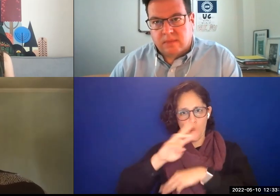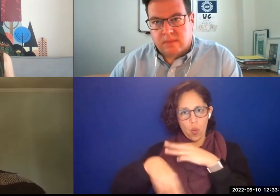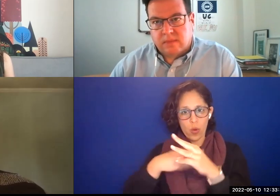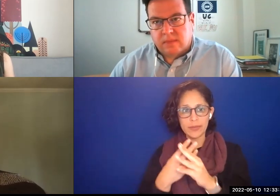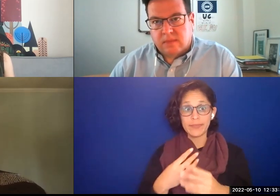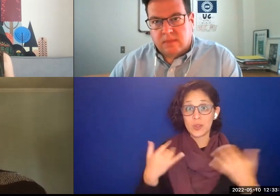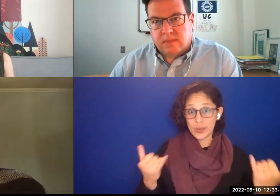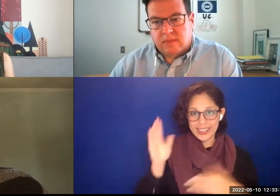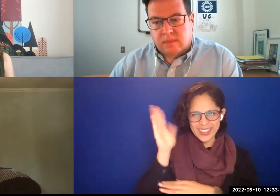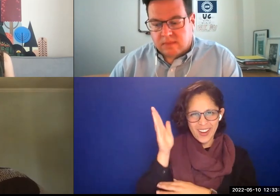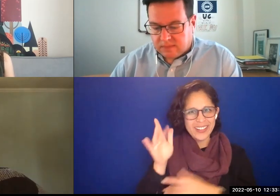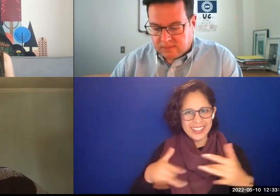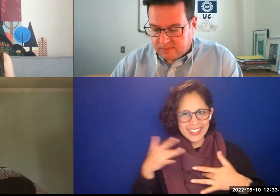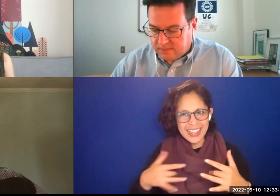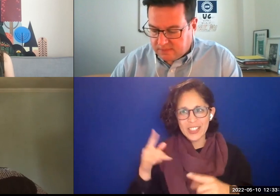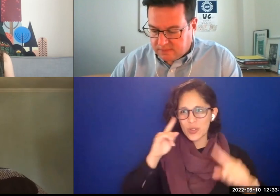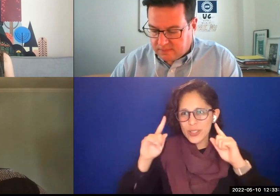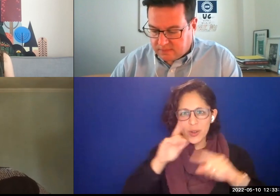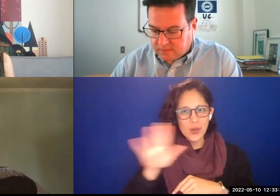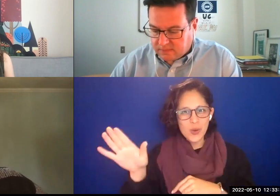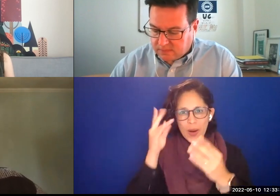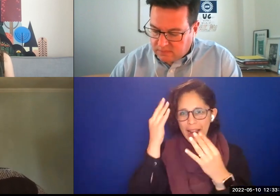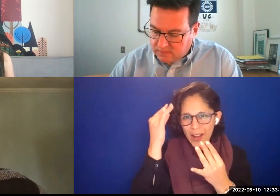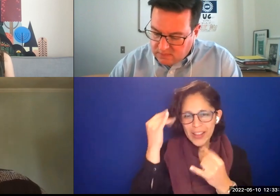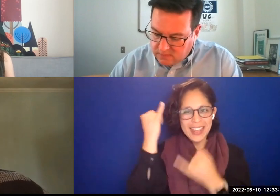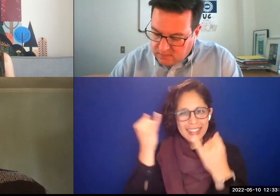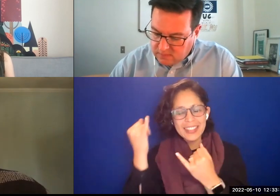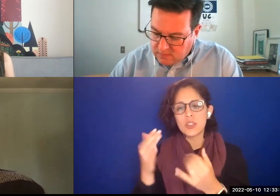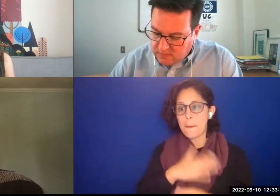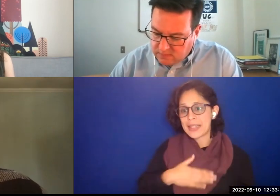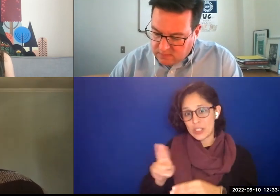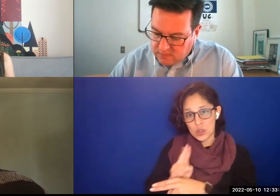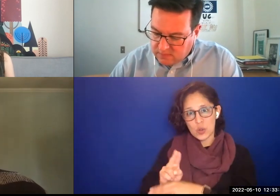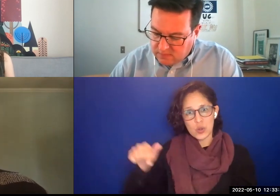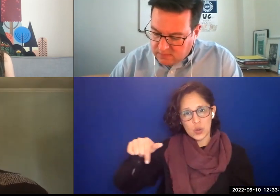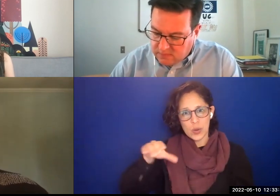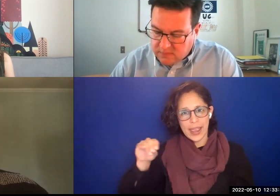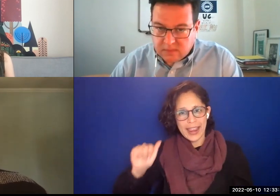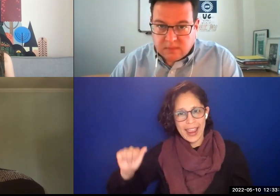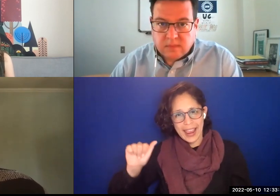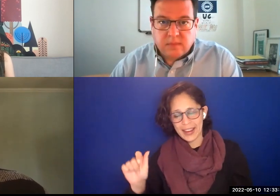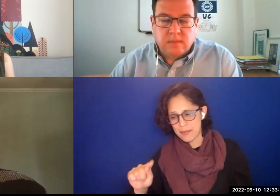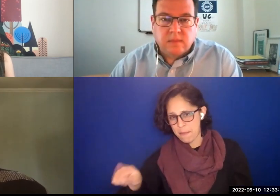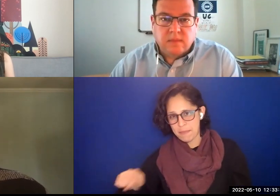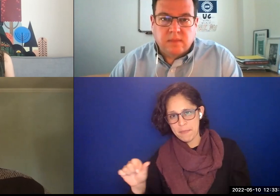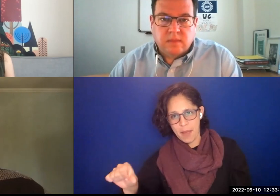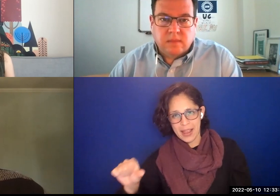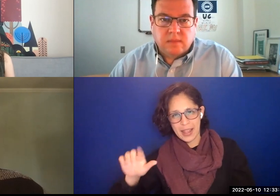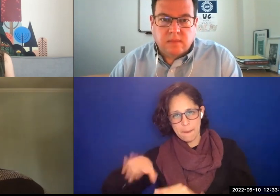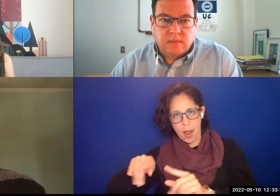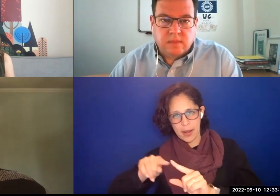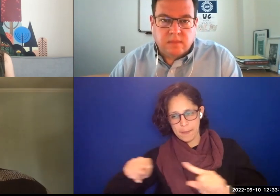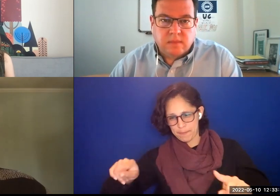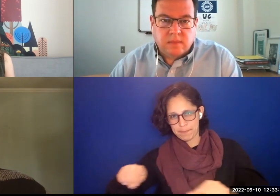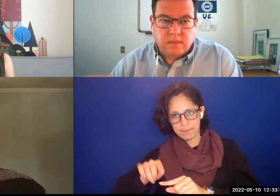and questions. So please do use the Q&A feature at the bottom of your screen as the talk is progressing. We'll have plenty of time